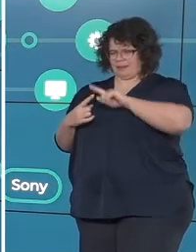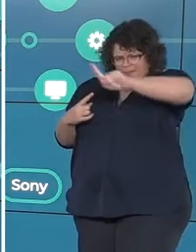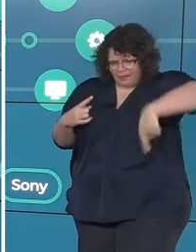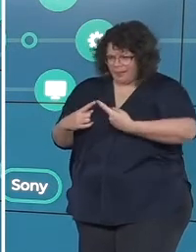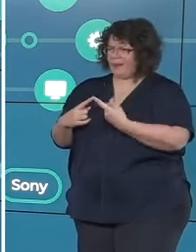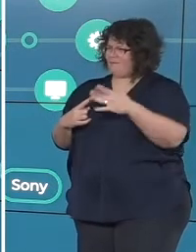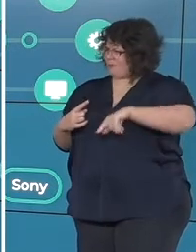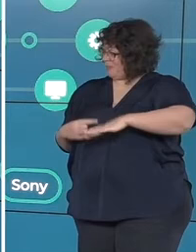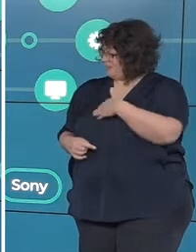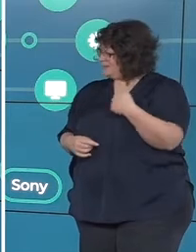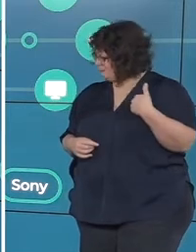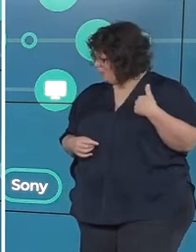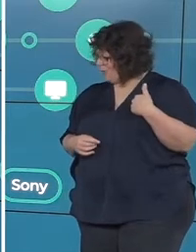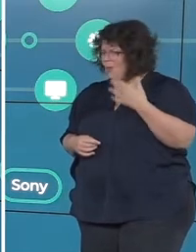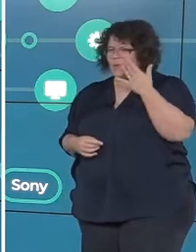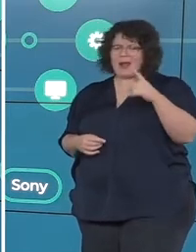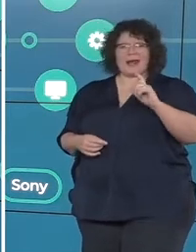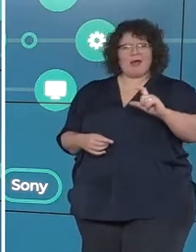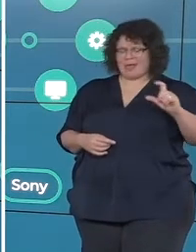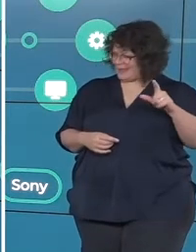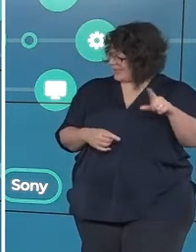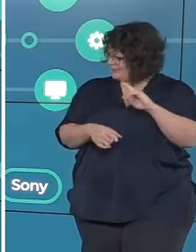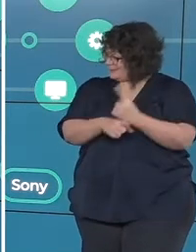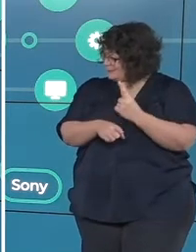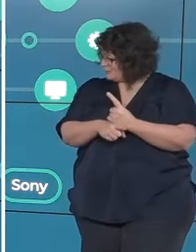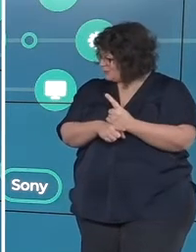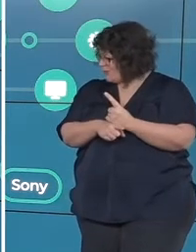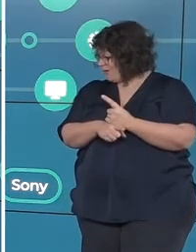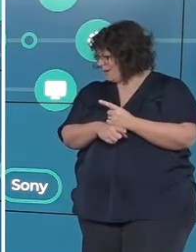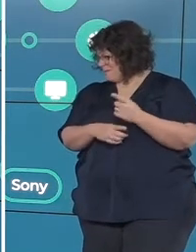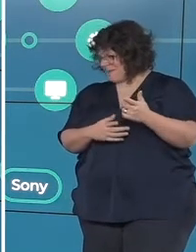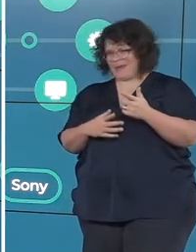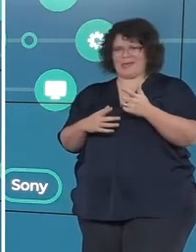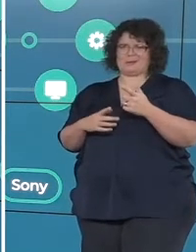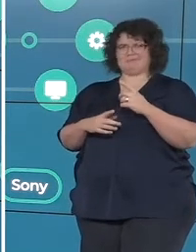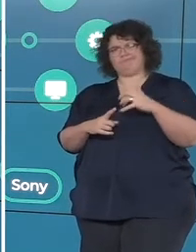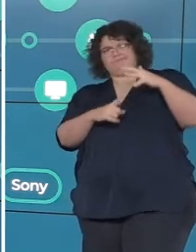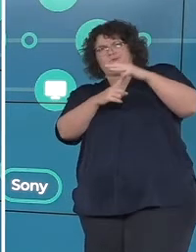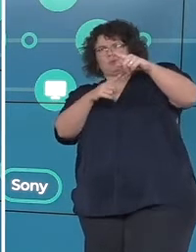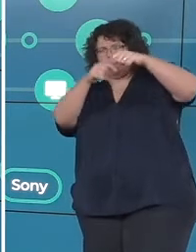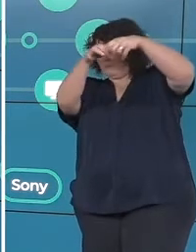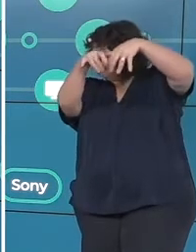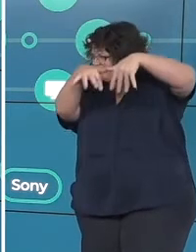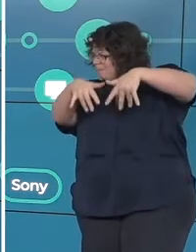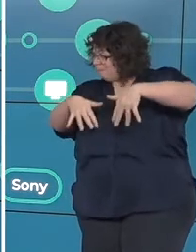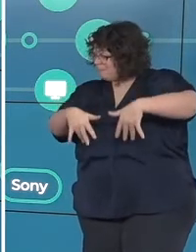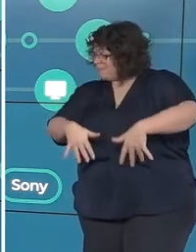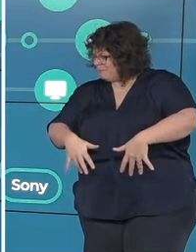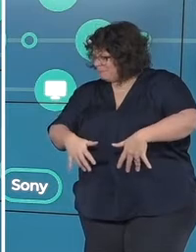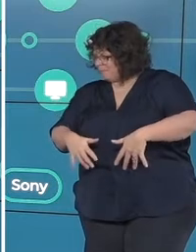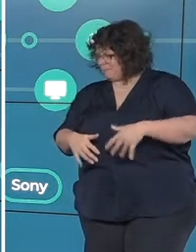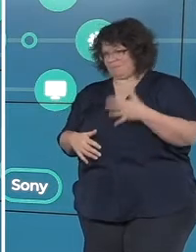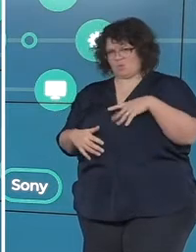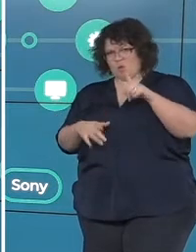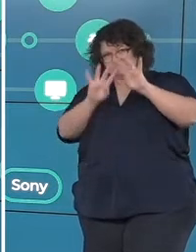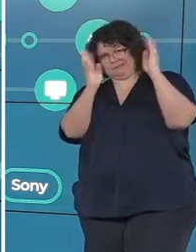top-down executive approach, about getting the boards to buy in, the 500 level, the valuable